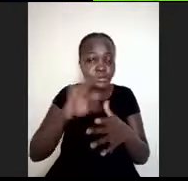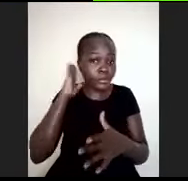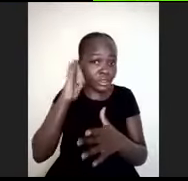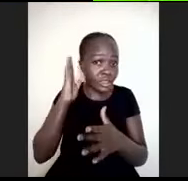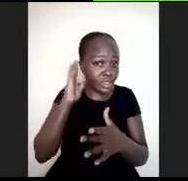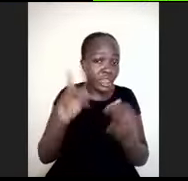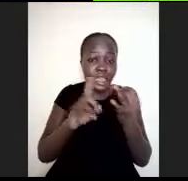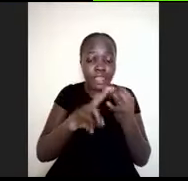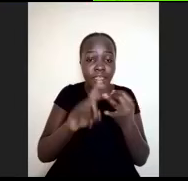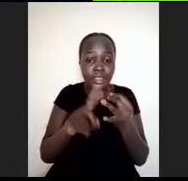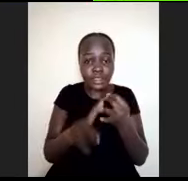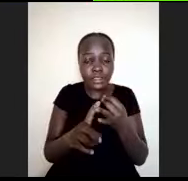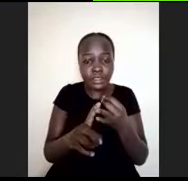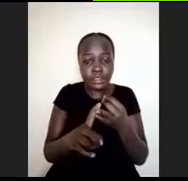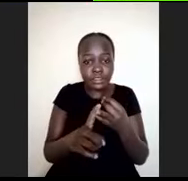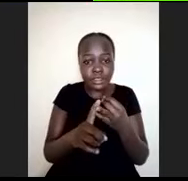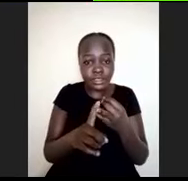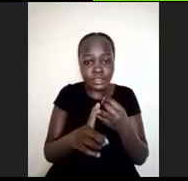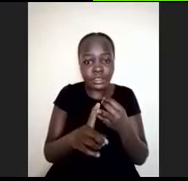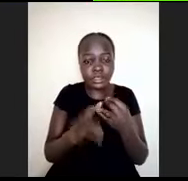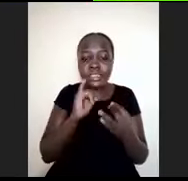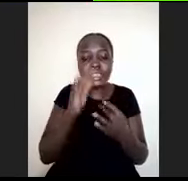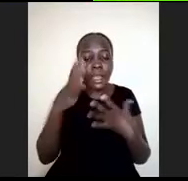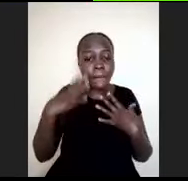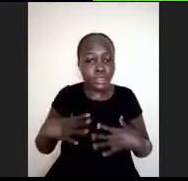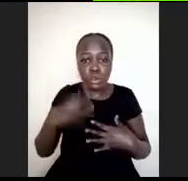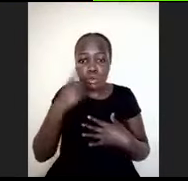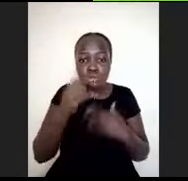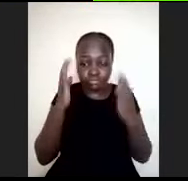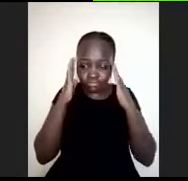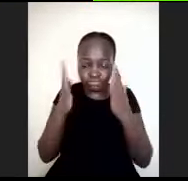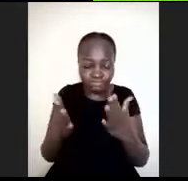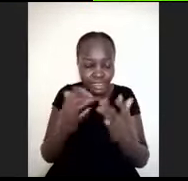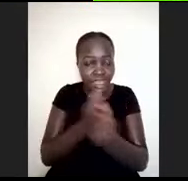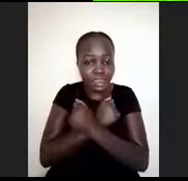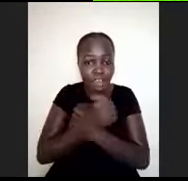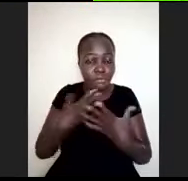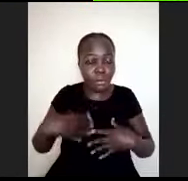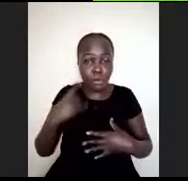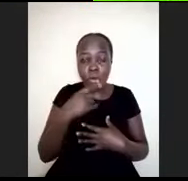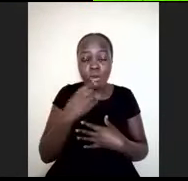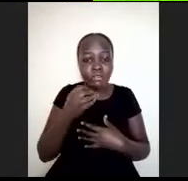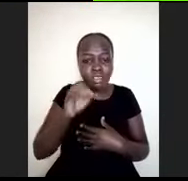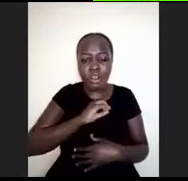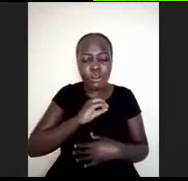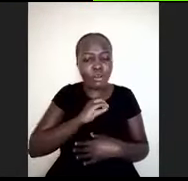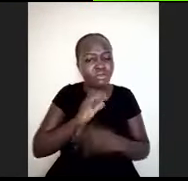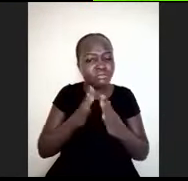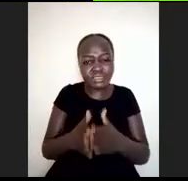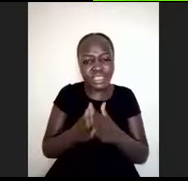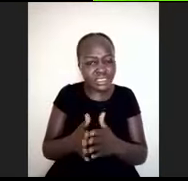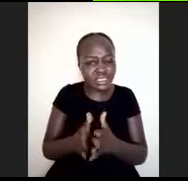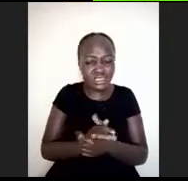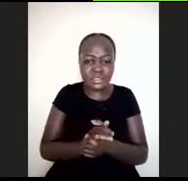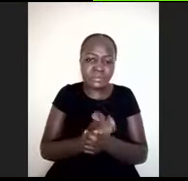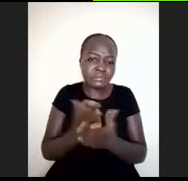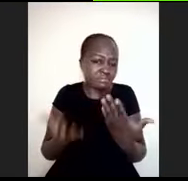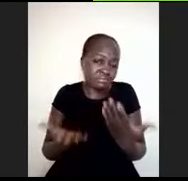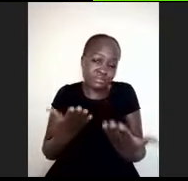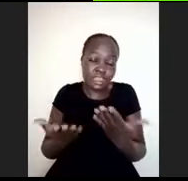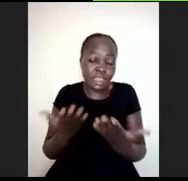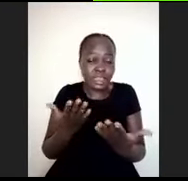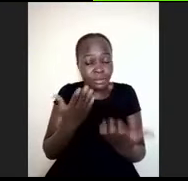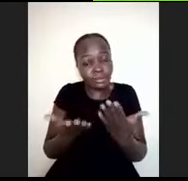Gay is, it's really a person who's attracted to people of their own sex. You could use it interchangeably with the word homosexual,